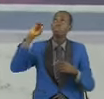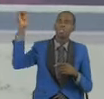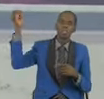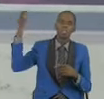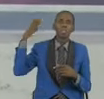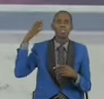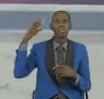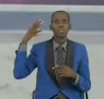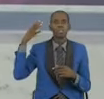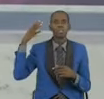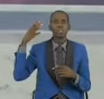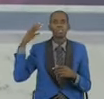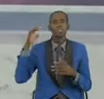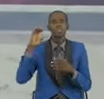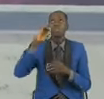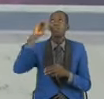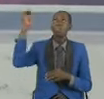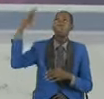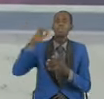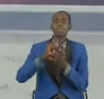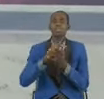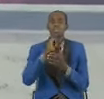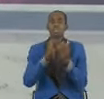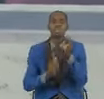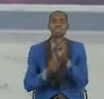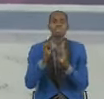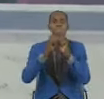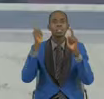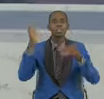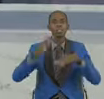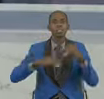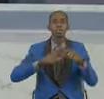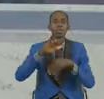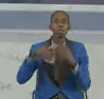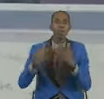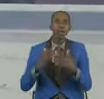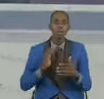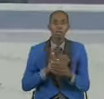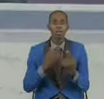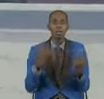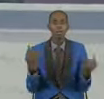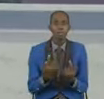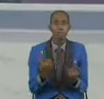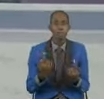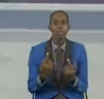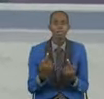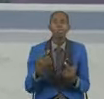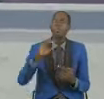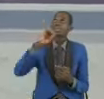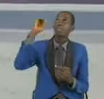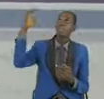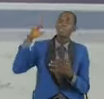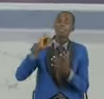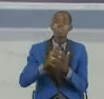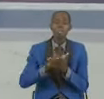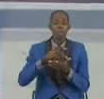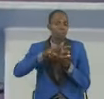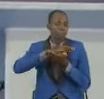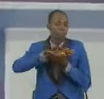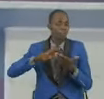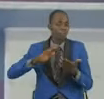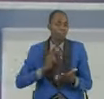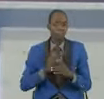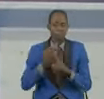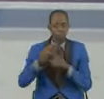Grace that is greater than all our sins. Grace that purifies us within.